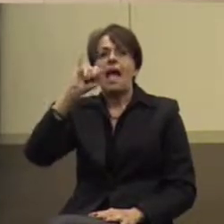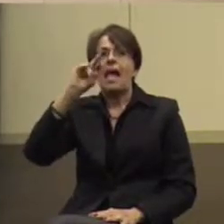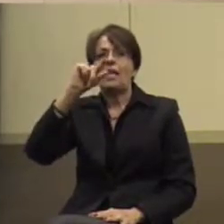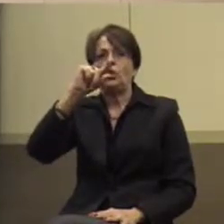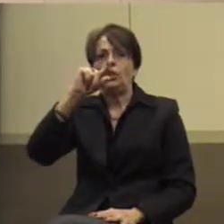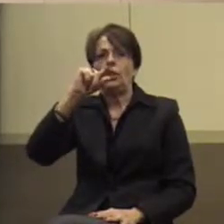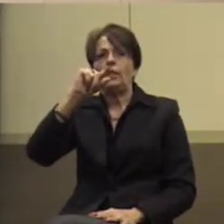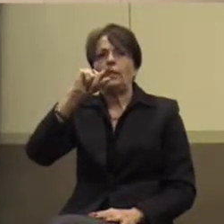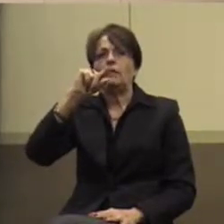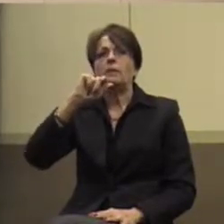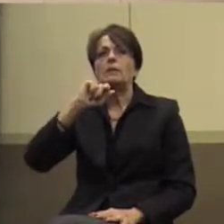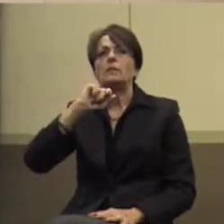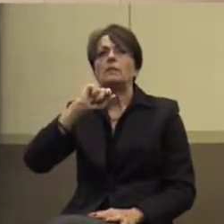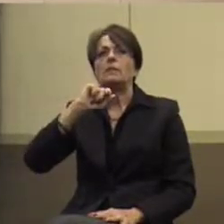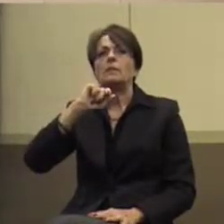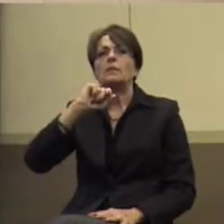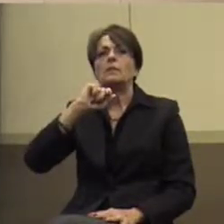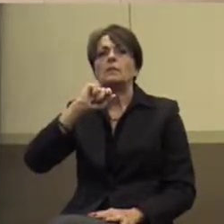INC.